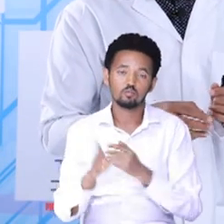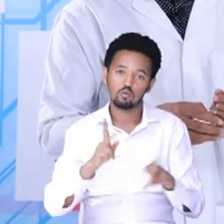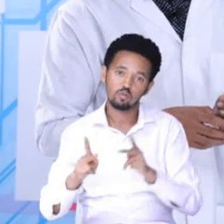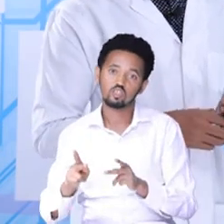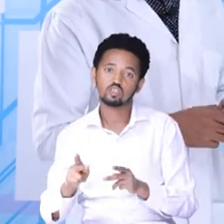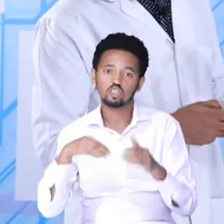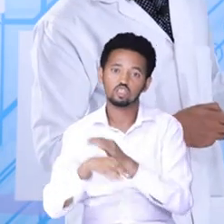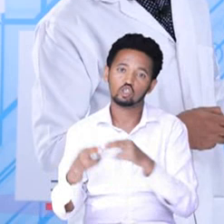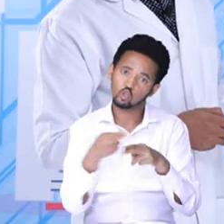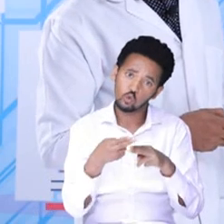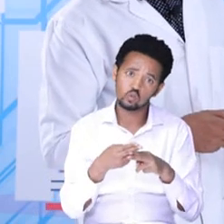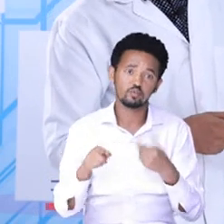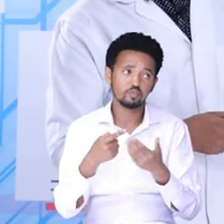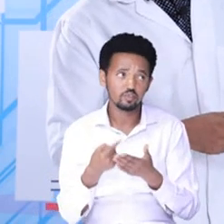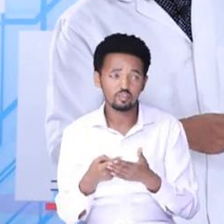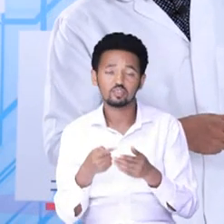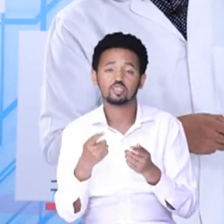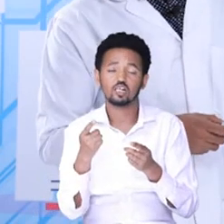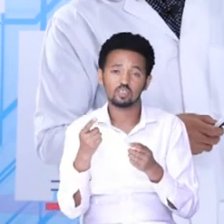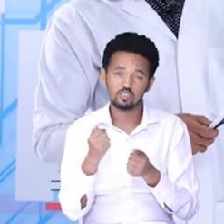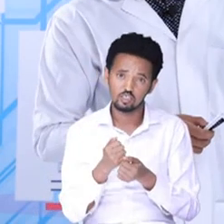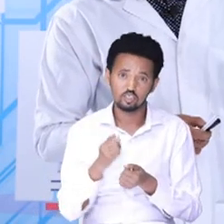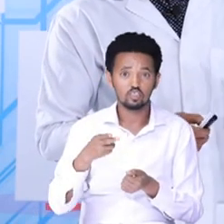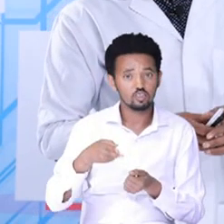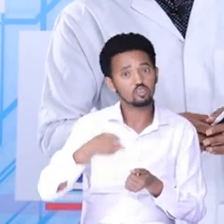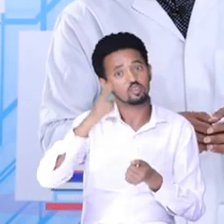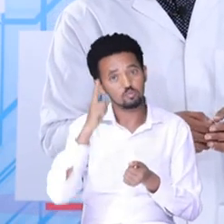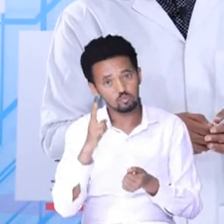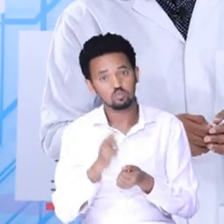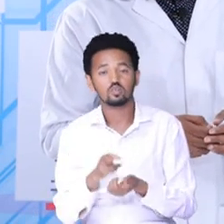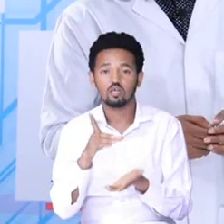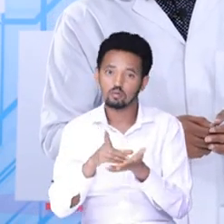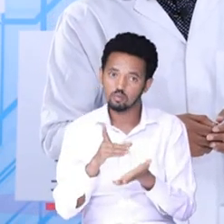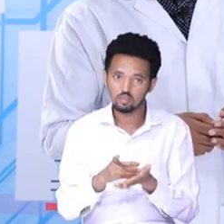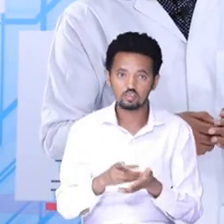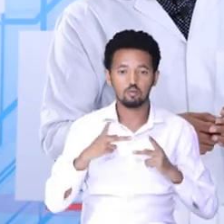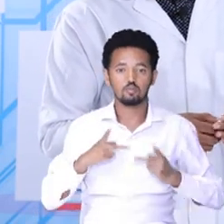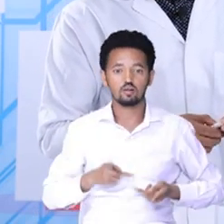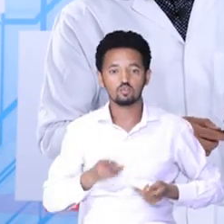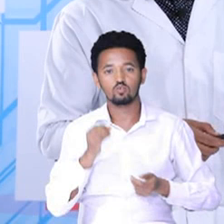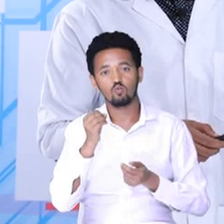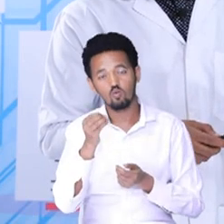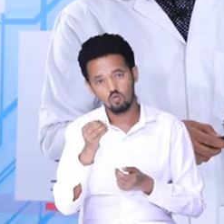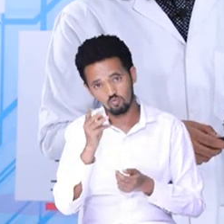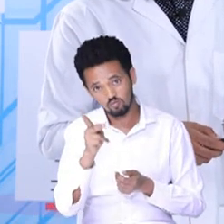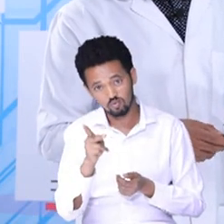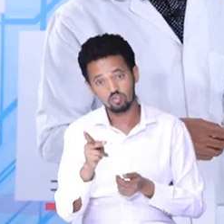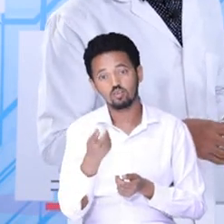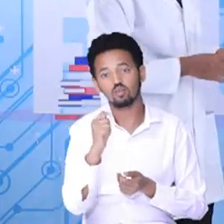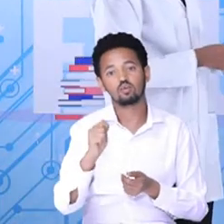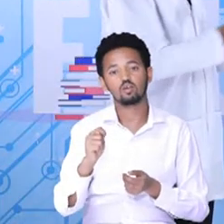In short, these two regions are the most urbanized parts of the country.